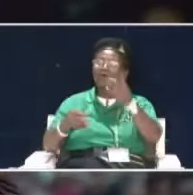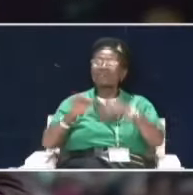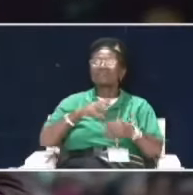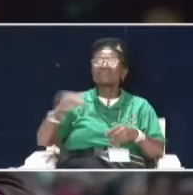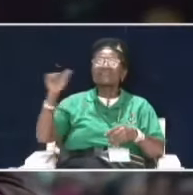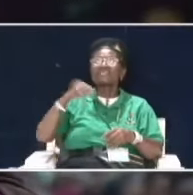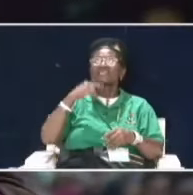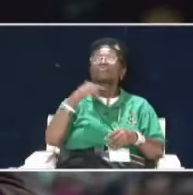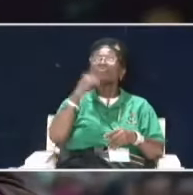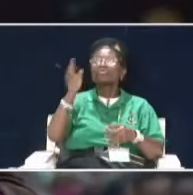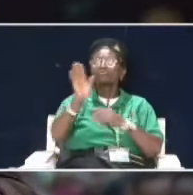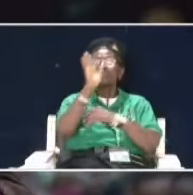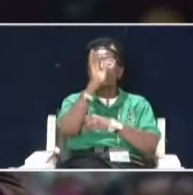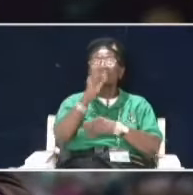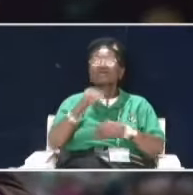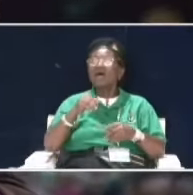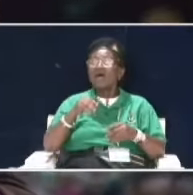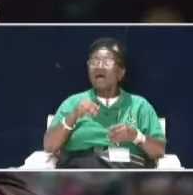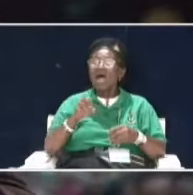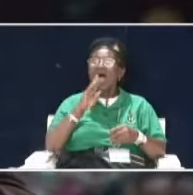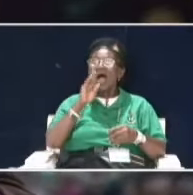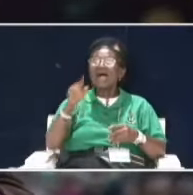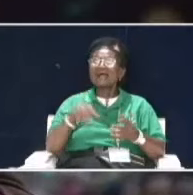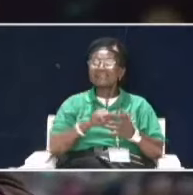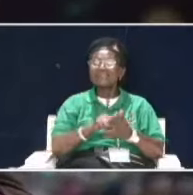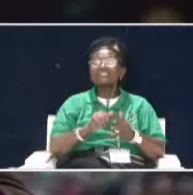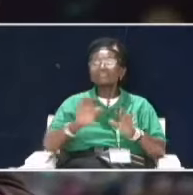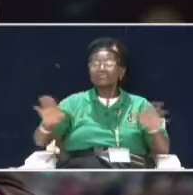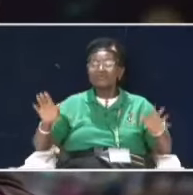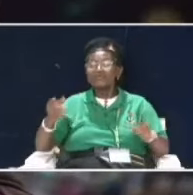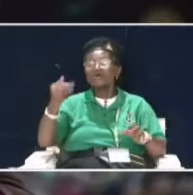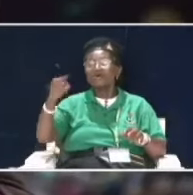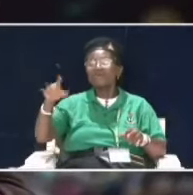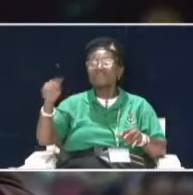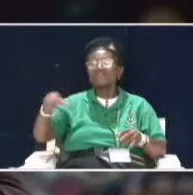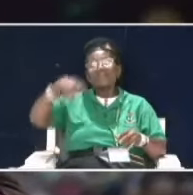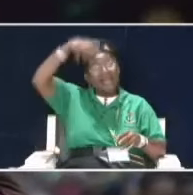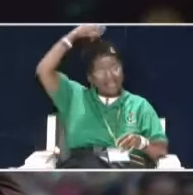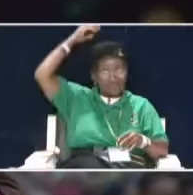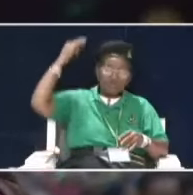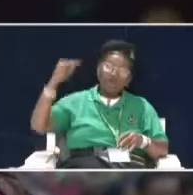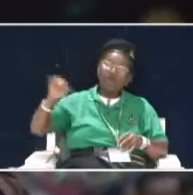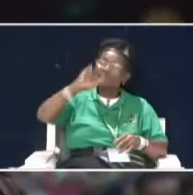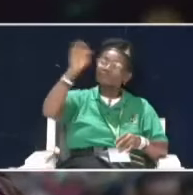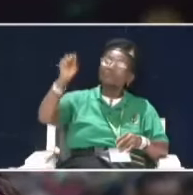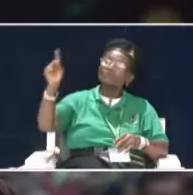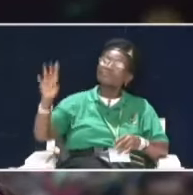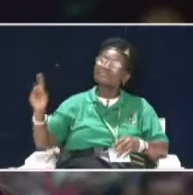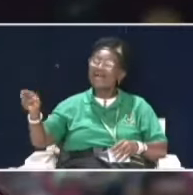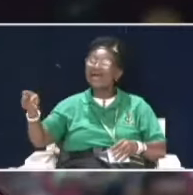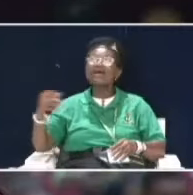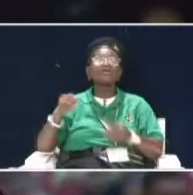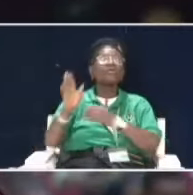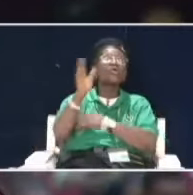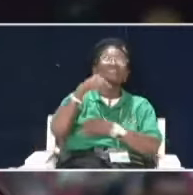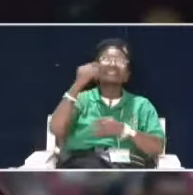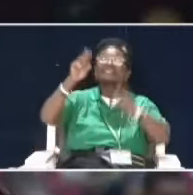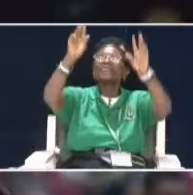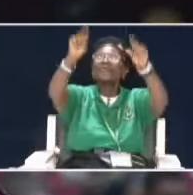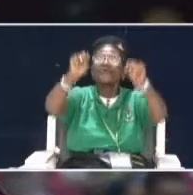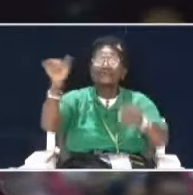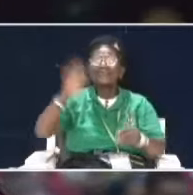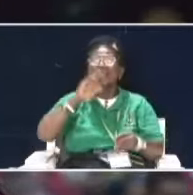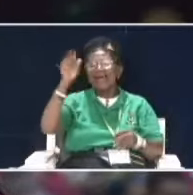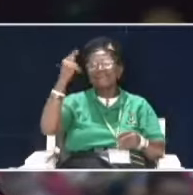to God, "Are these also children of the Lion of Judah?" God said, "No, they are for food."